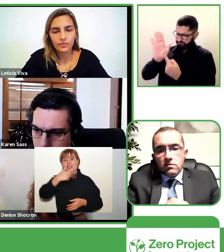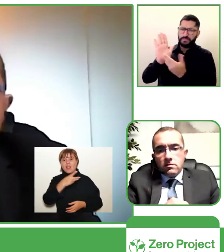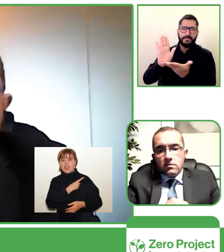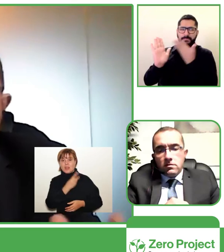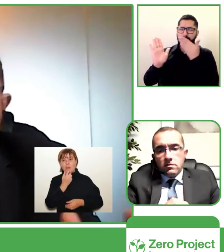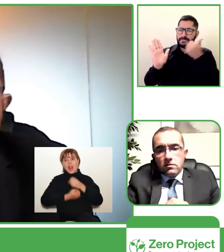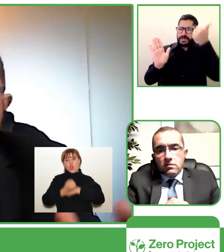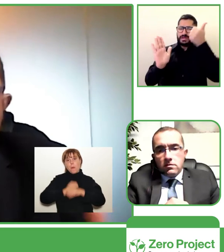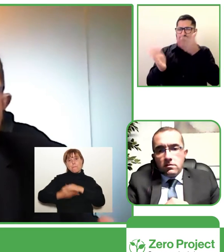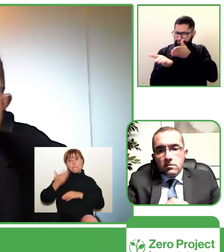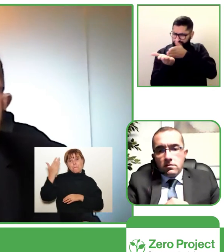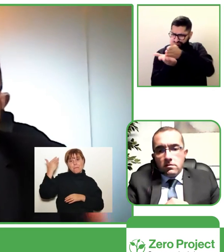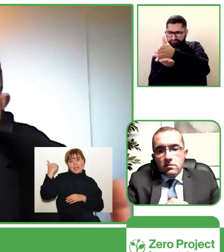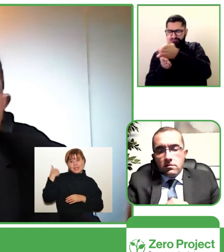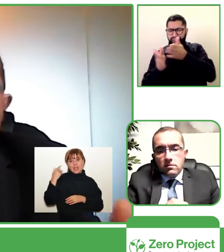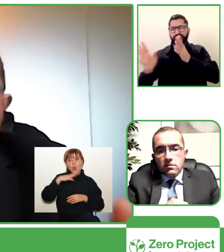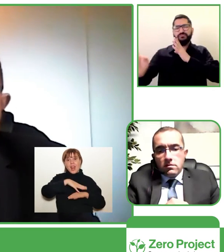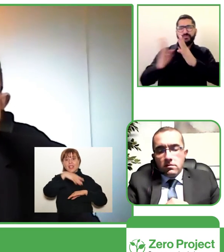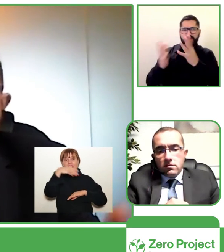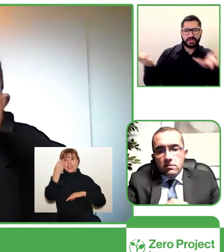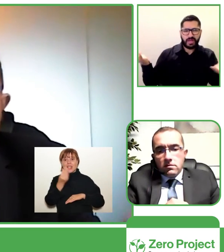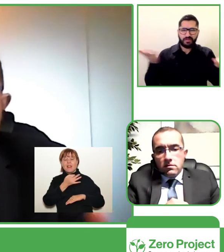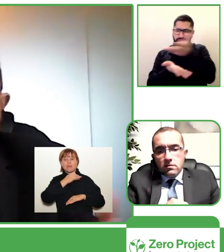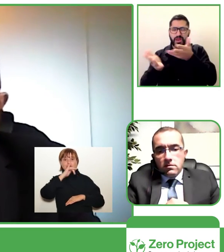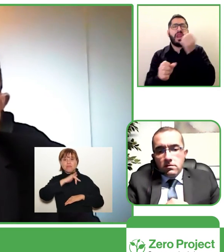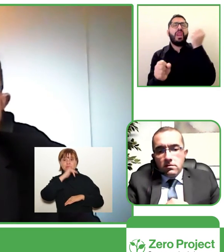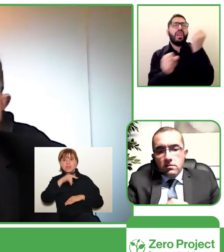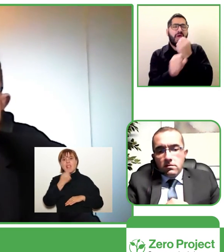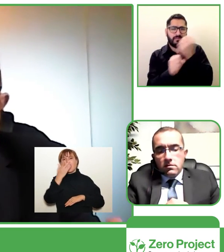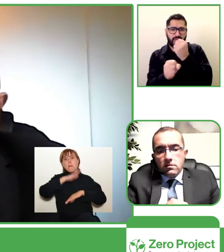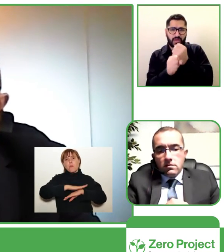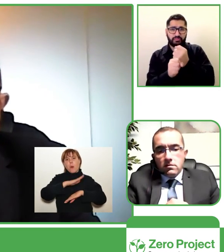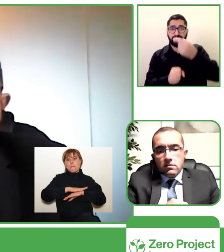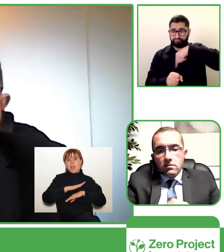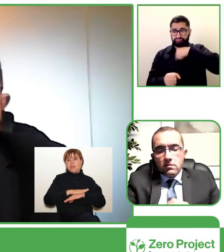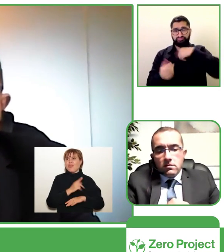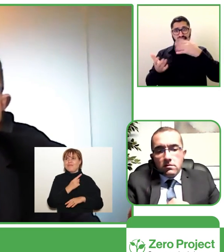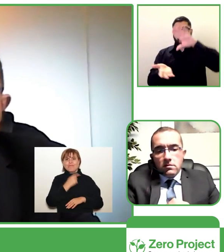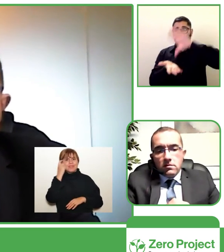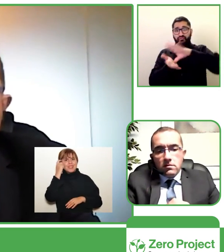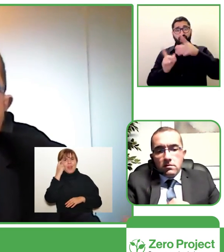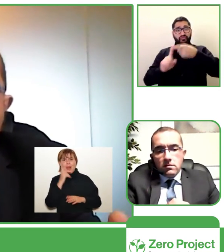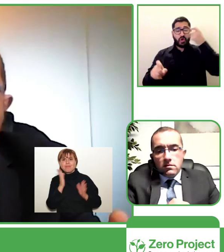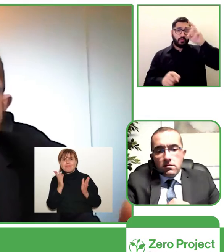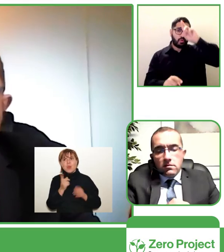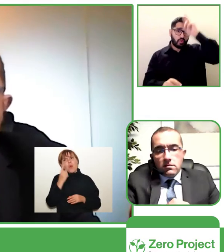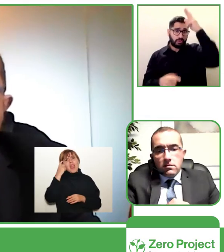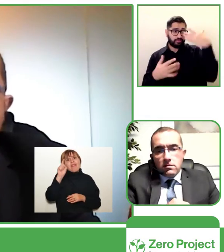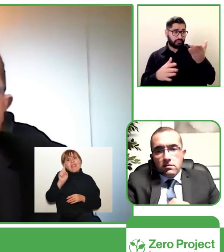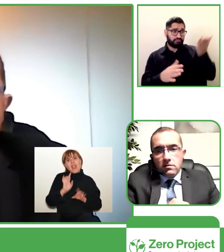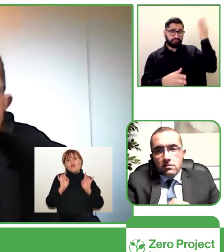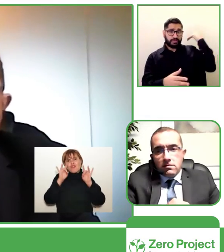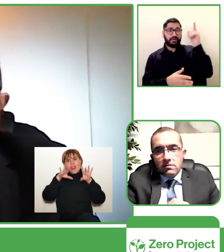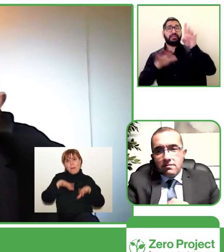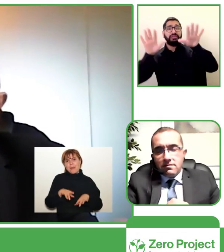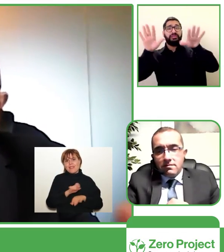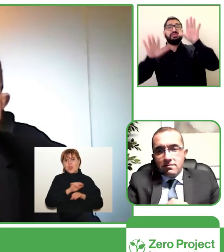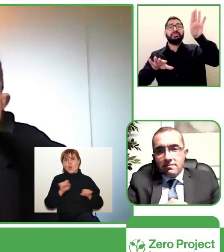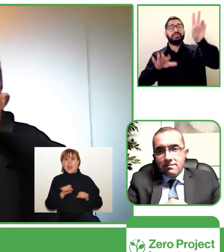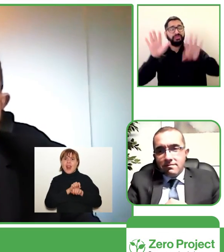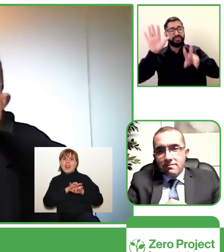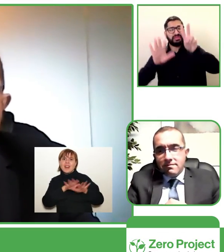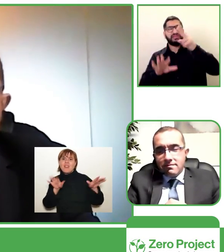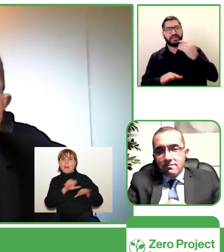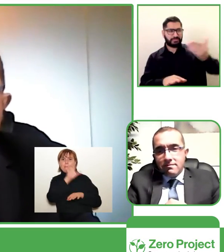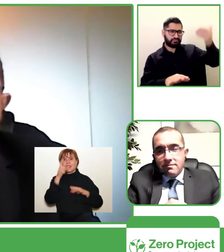of people with disabilities in the labor market, announced in December last year publicly, when at the time was something